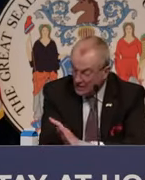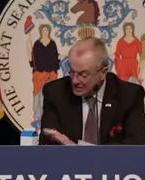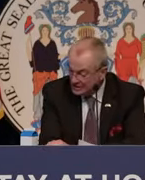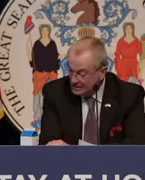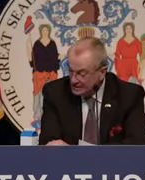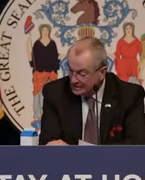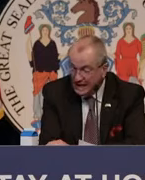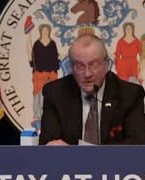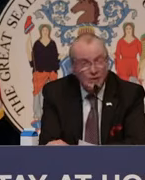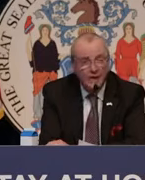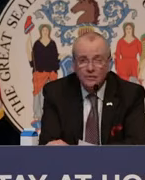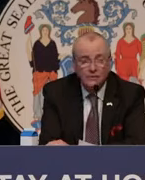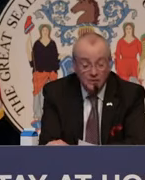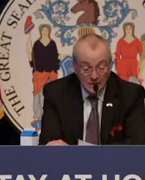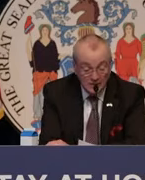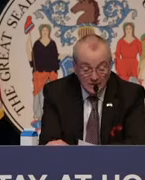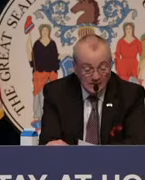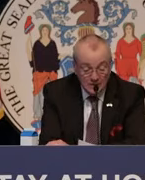already lost